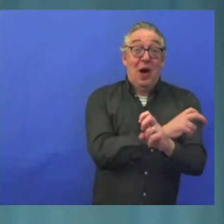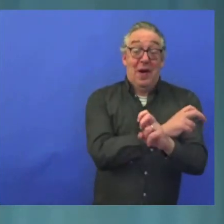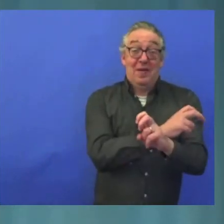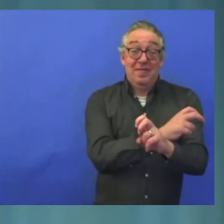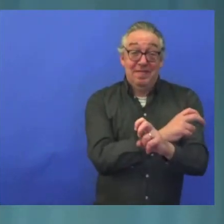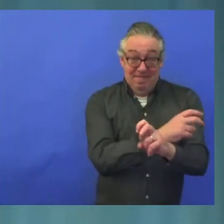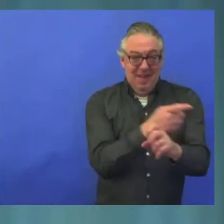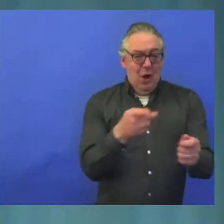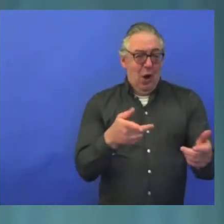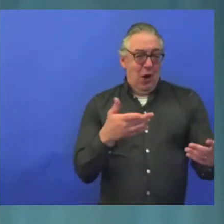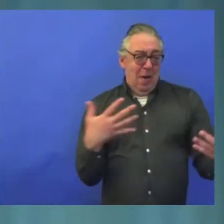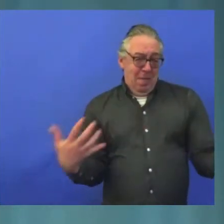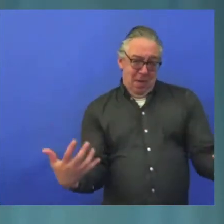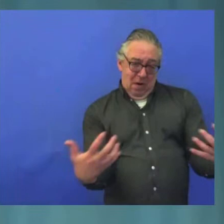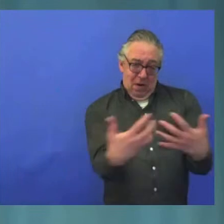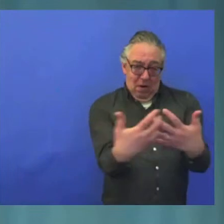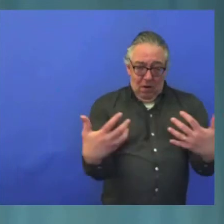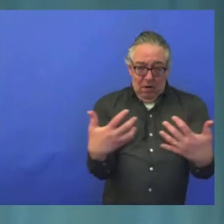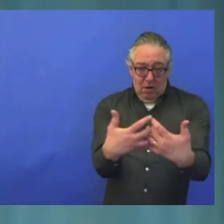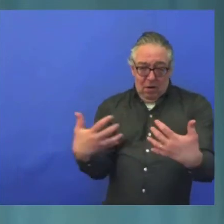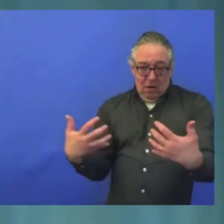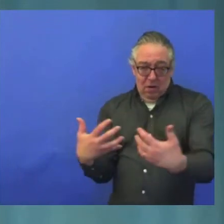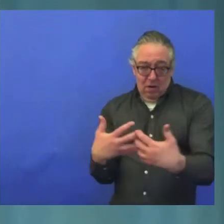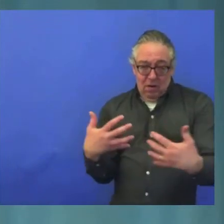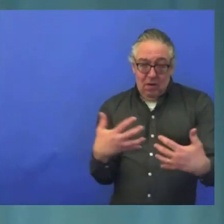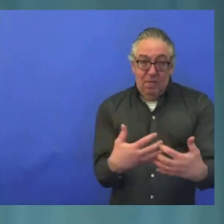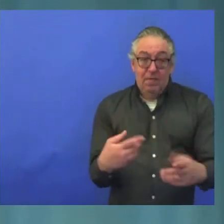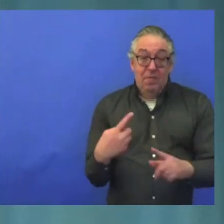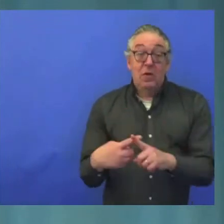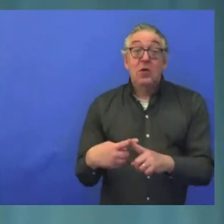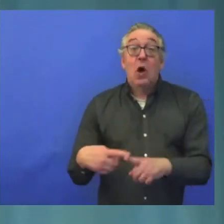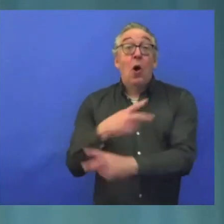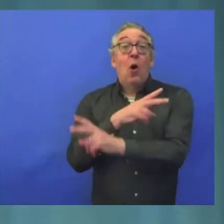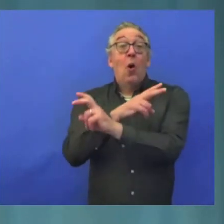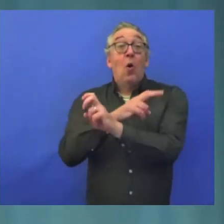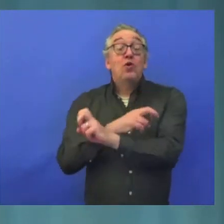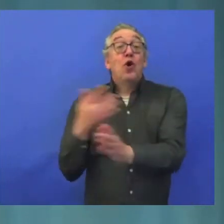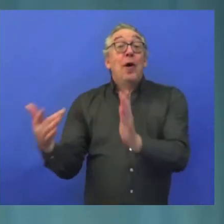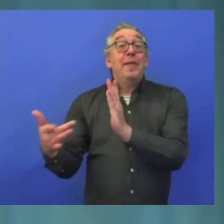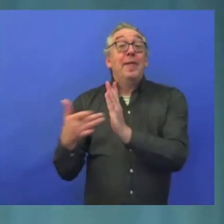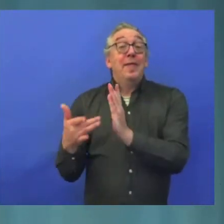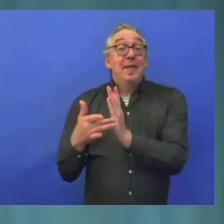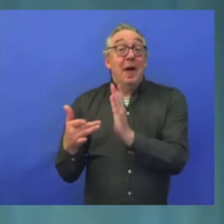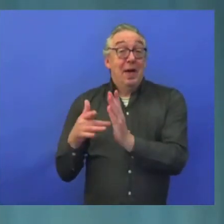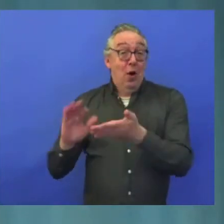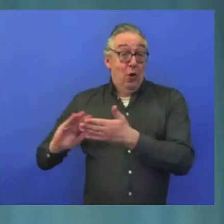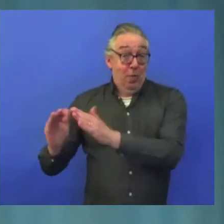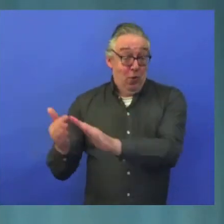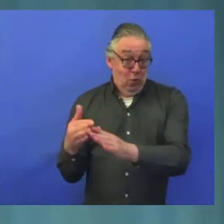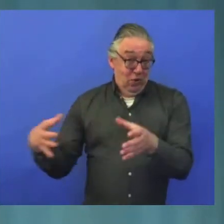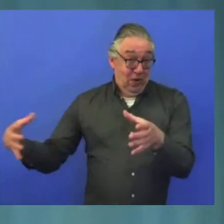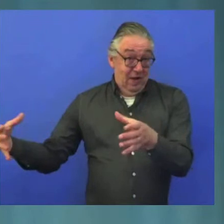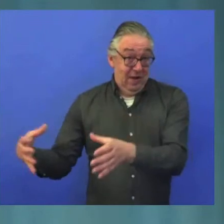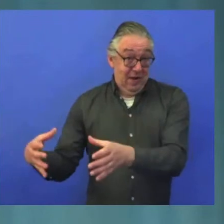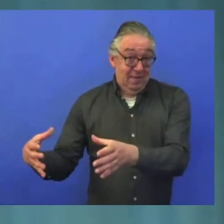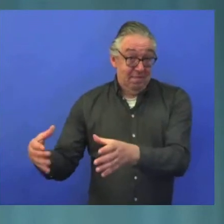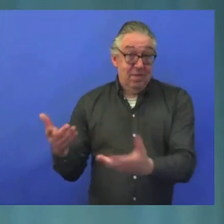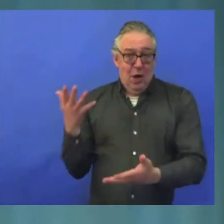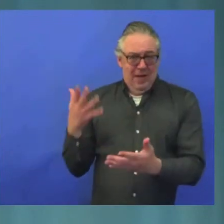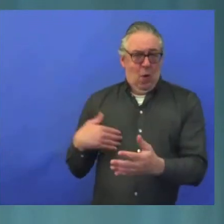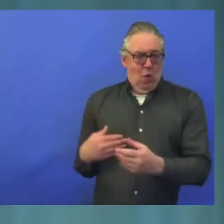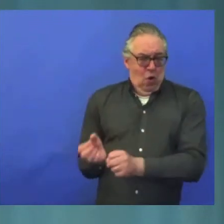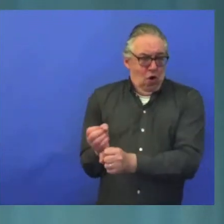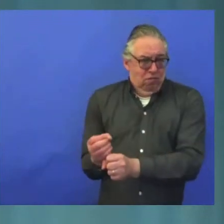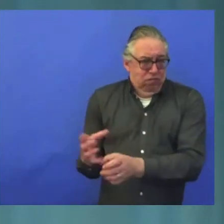is the Austrian tech community that we are currently building. Let me